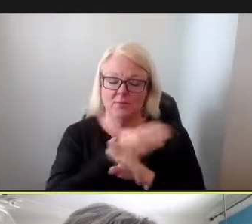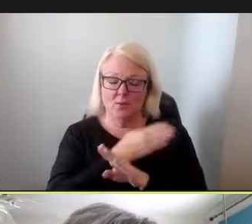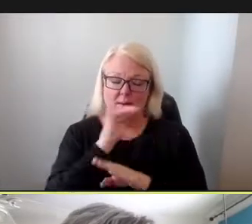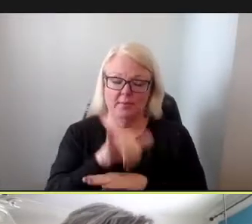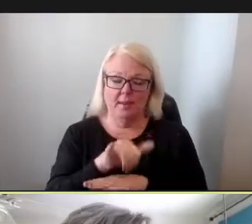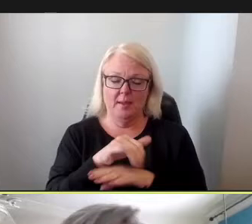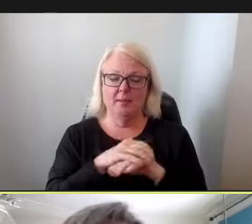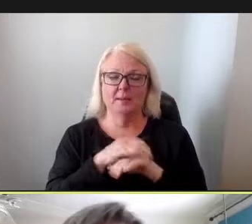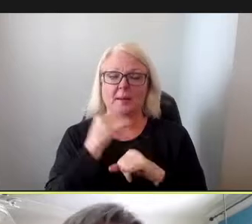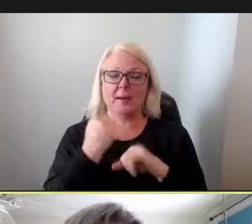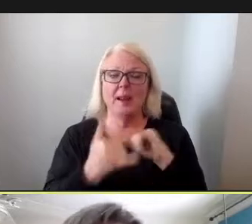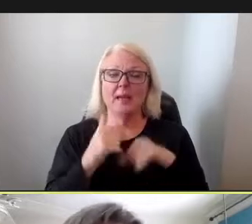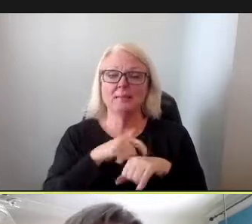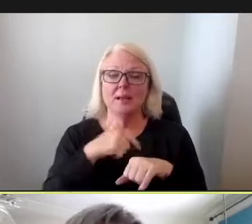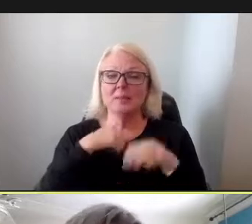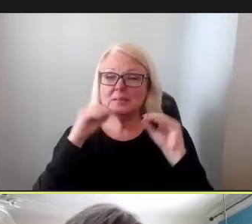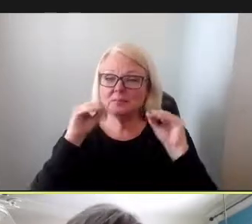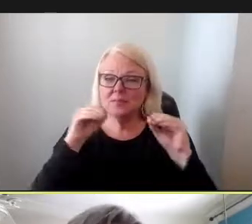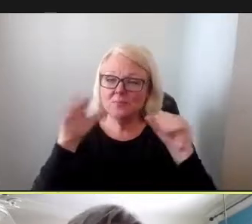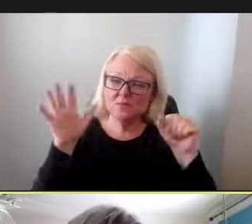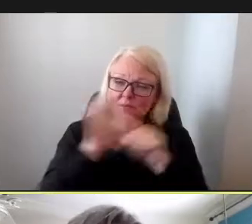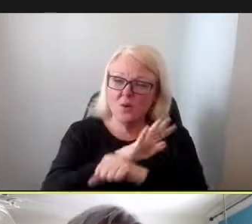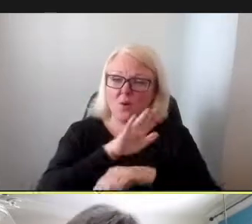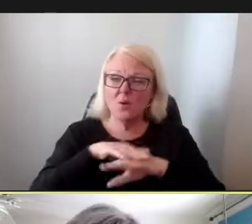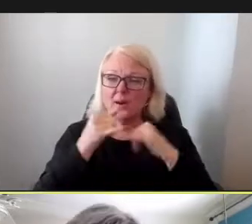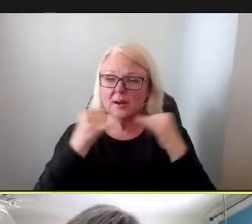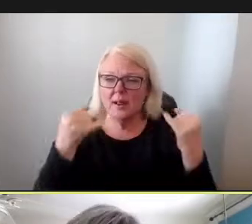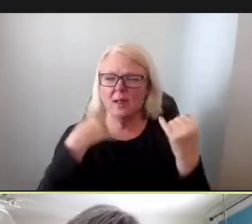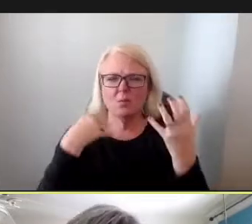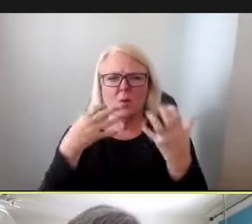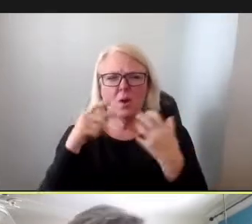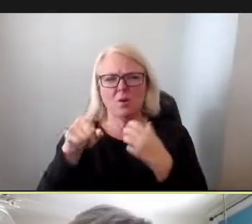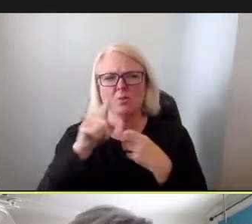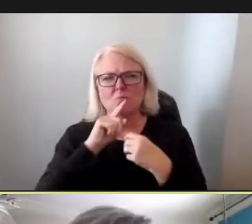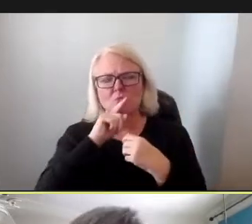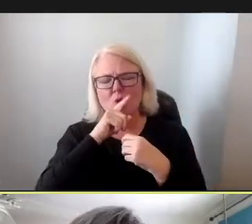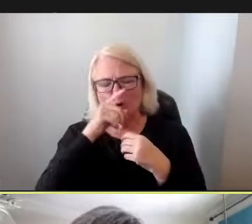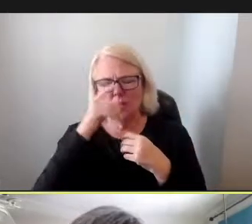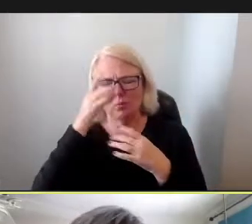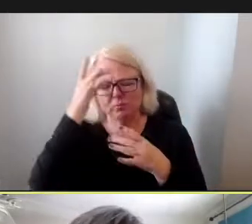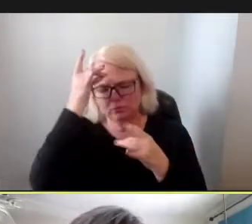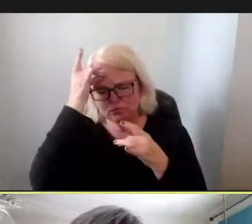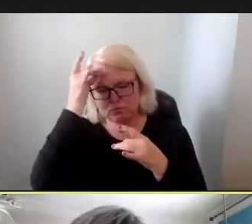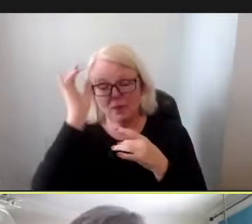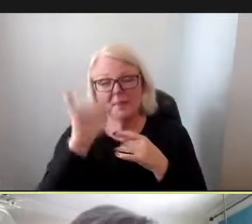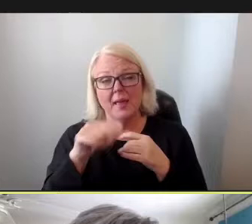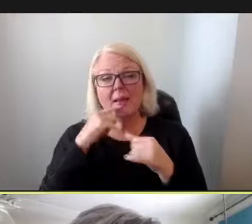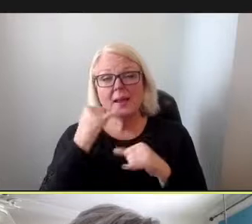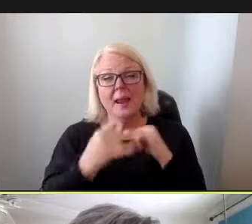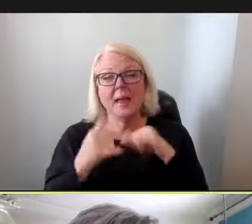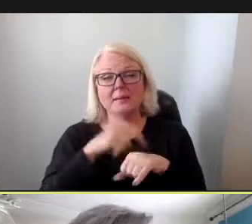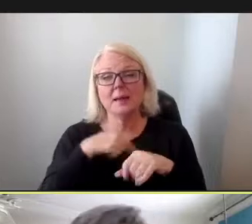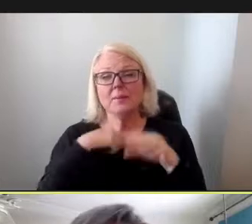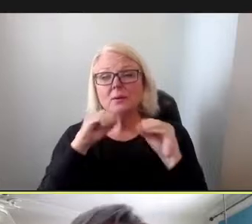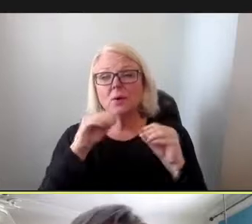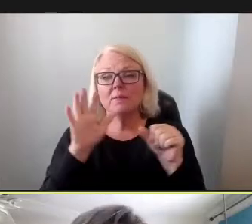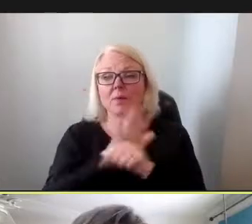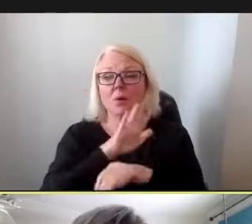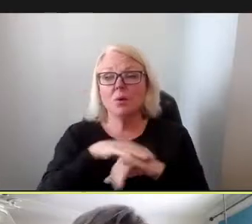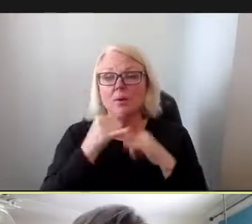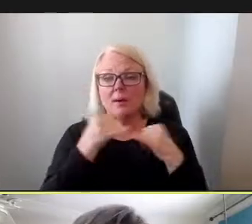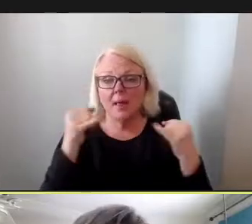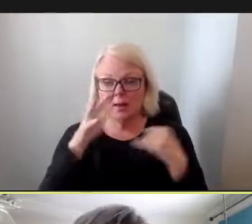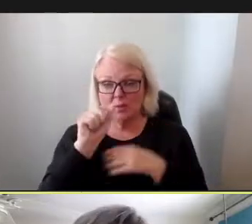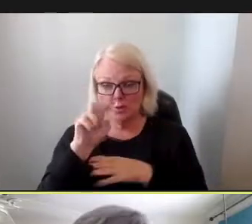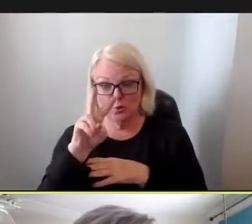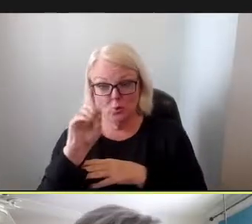last time I taught fully online, and I want you to really, really take this in, the last time I taught fully online was in